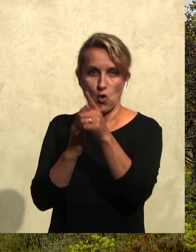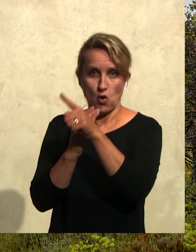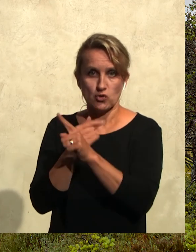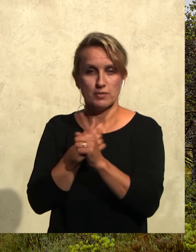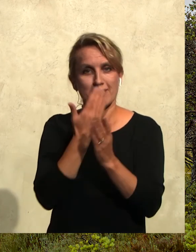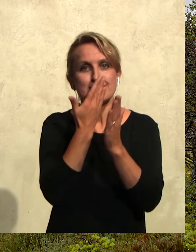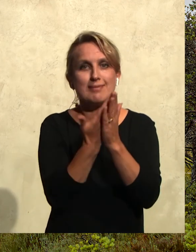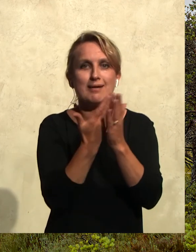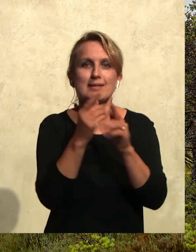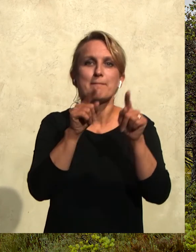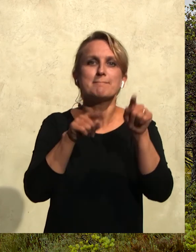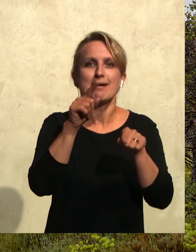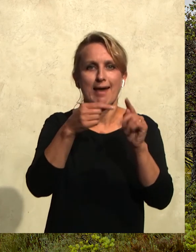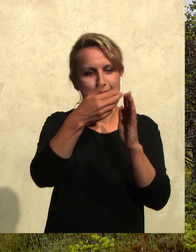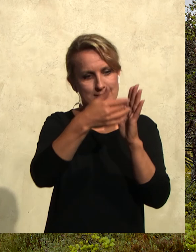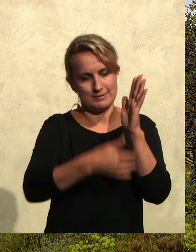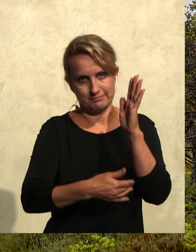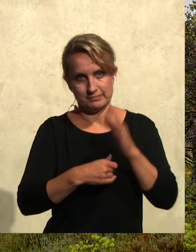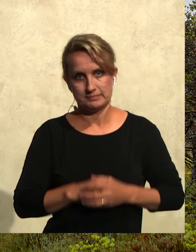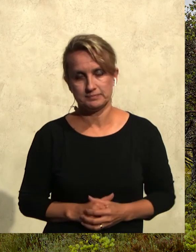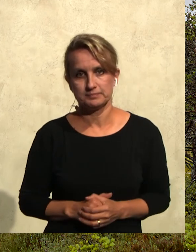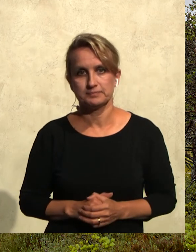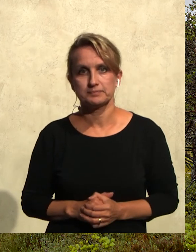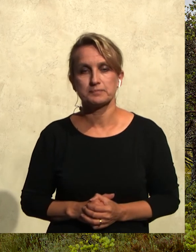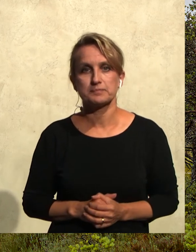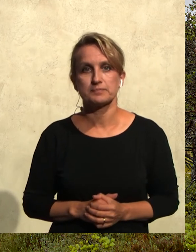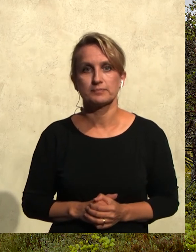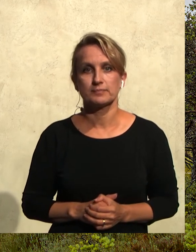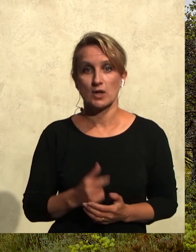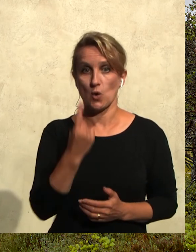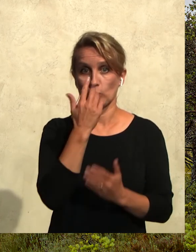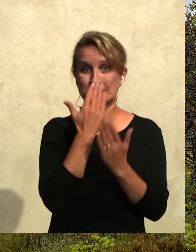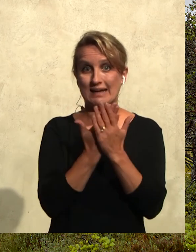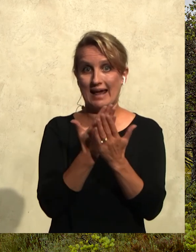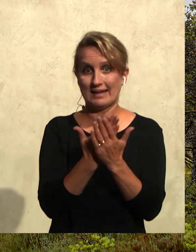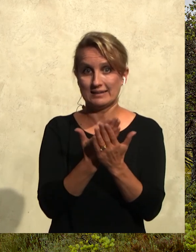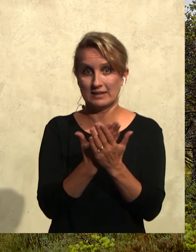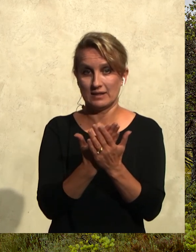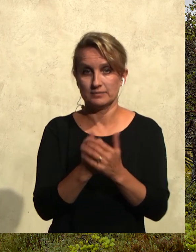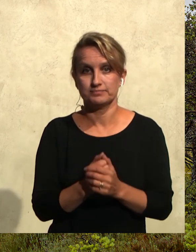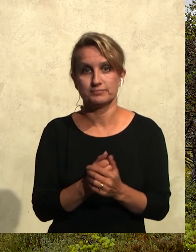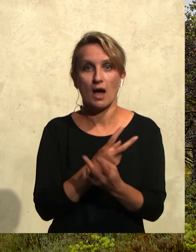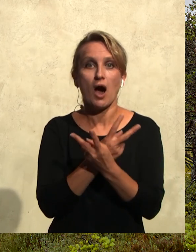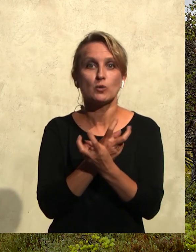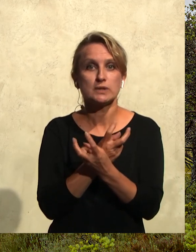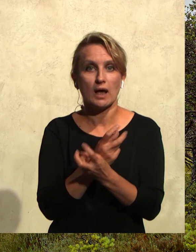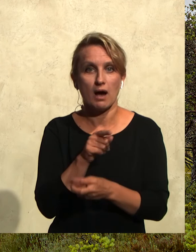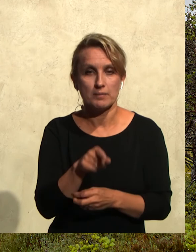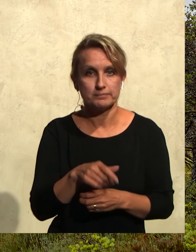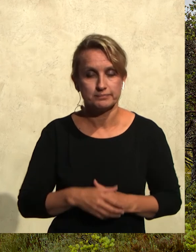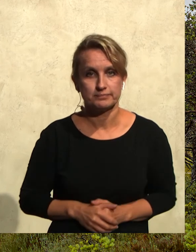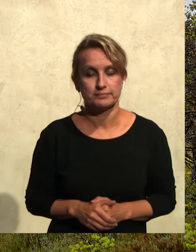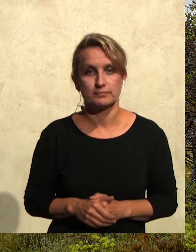in the presentation. An example here is from Austria for suicide prevention. And the purpose of this is